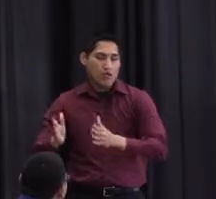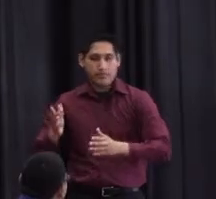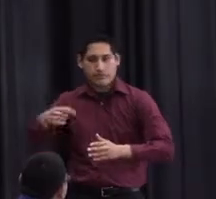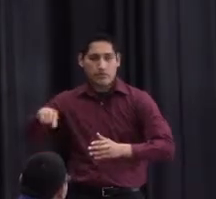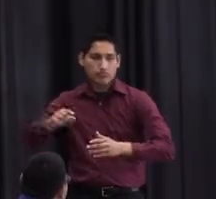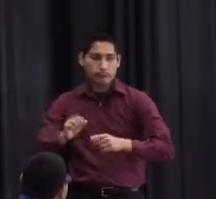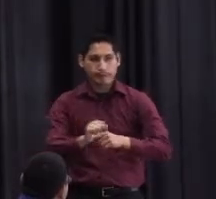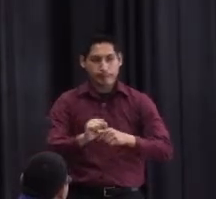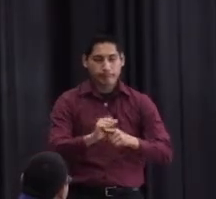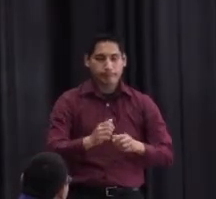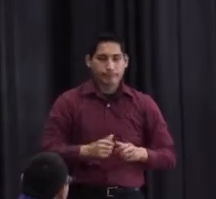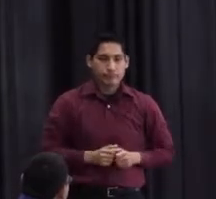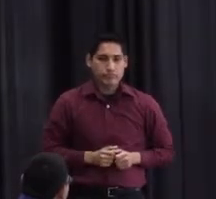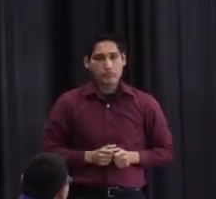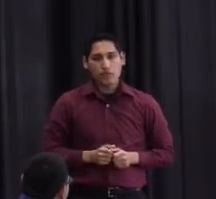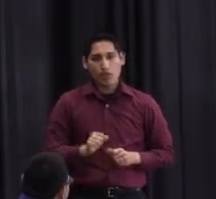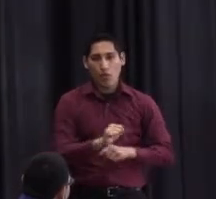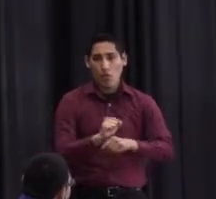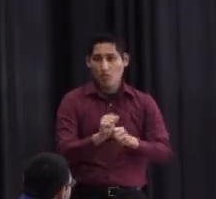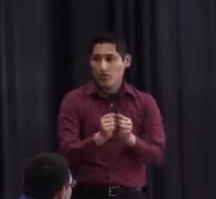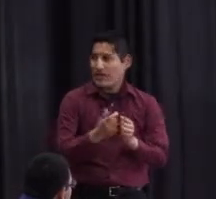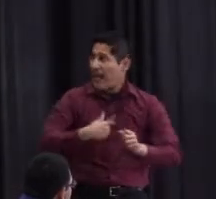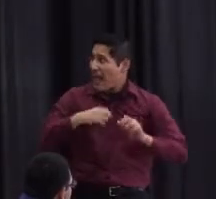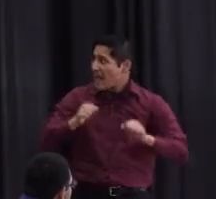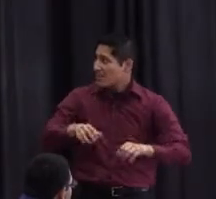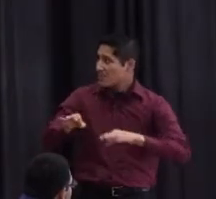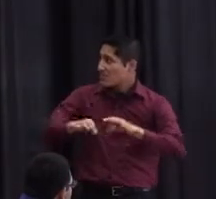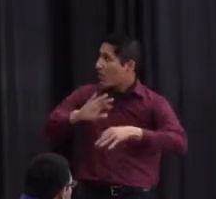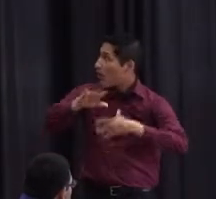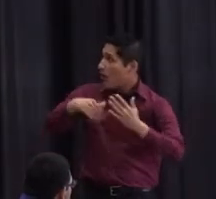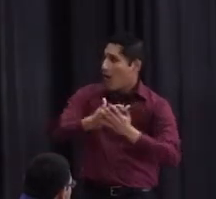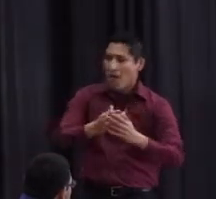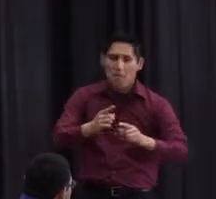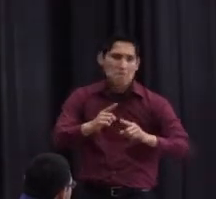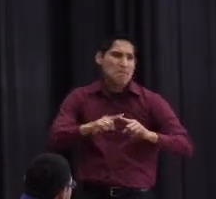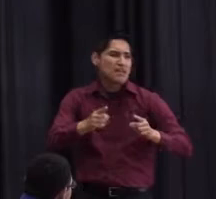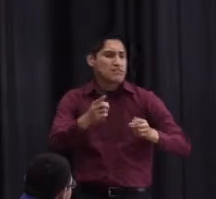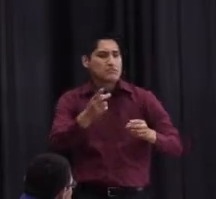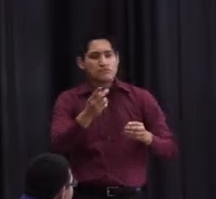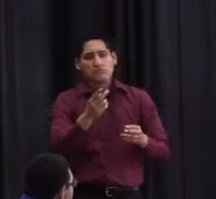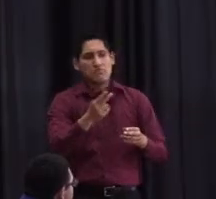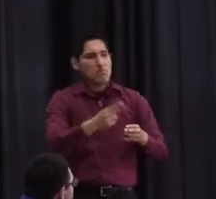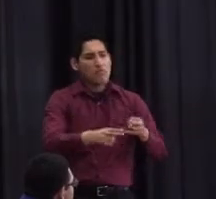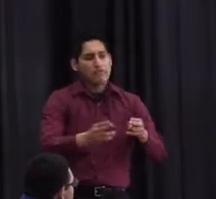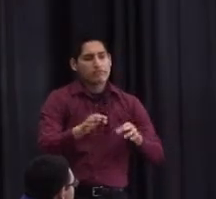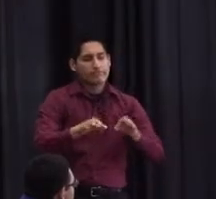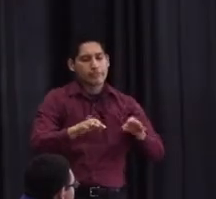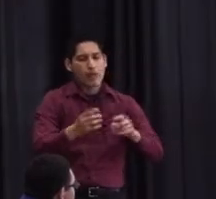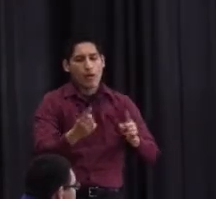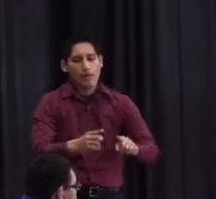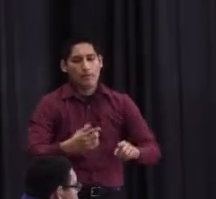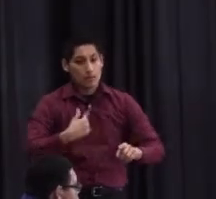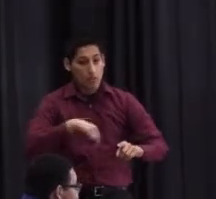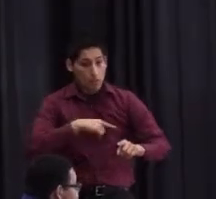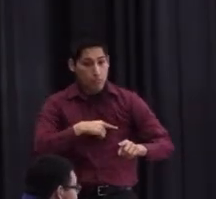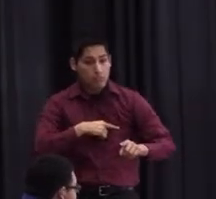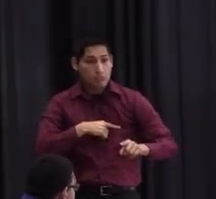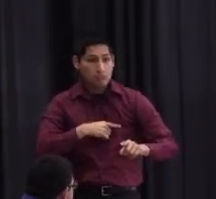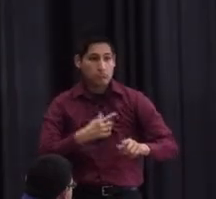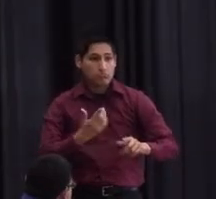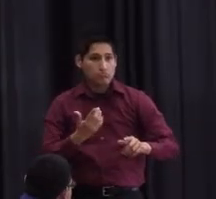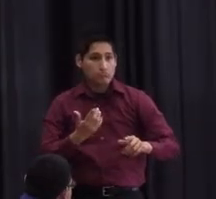I could go through the whole thing, but let me just tell you in a nutshell what happened. Not only did we save